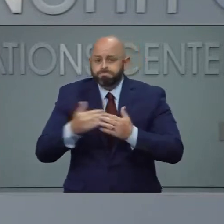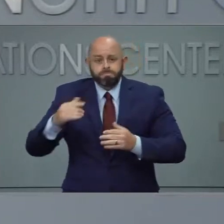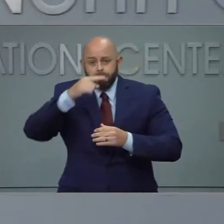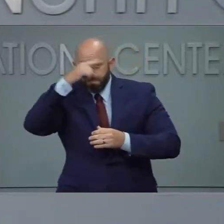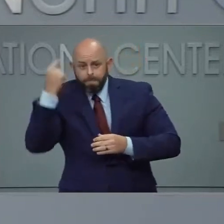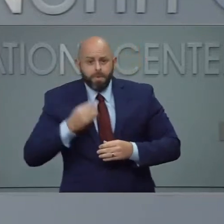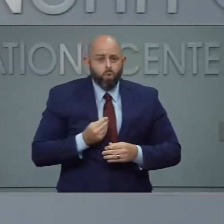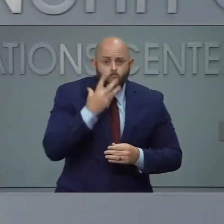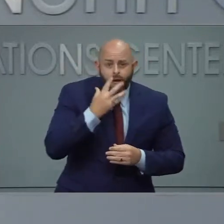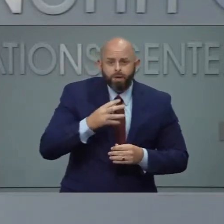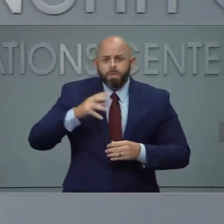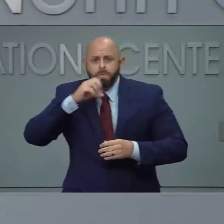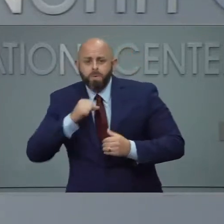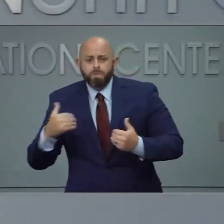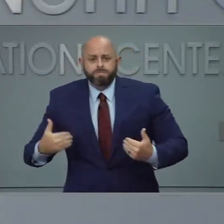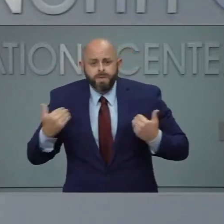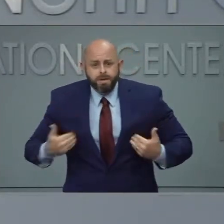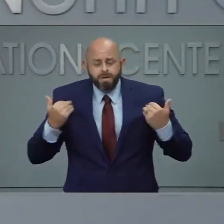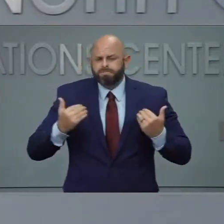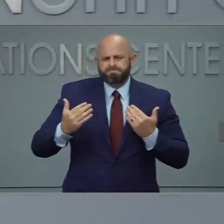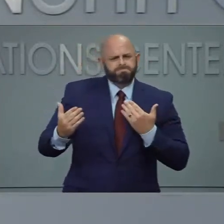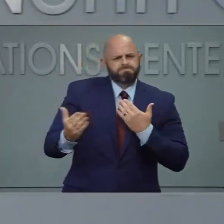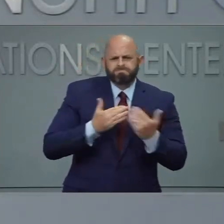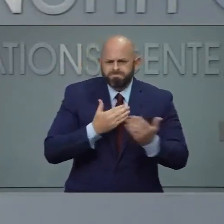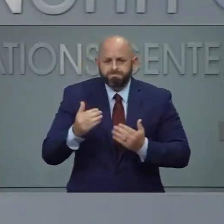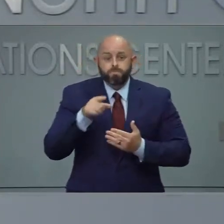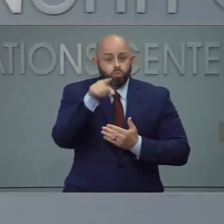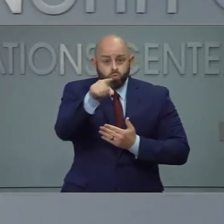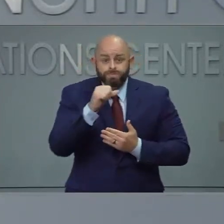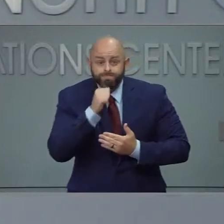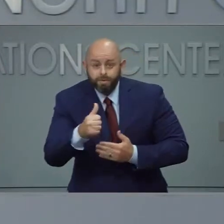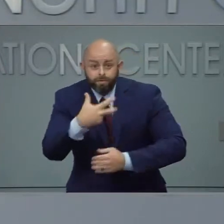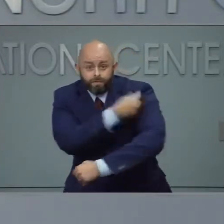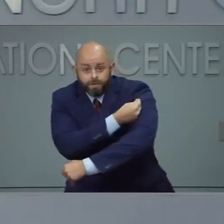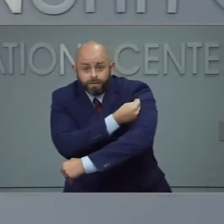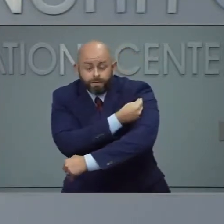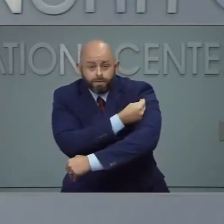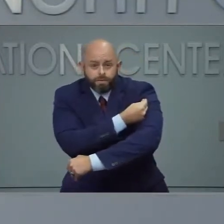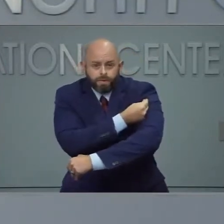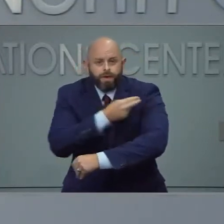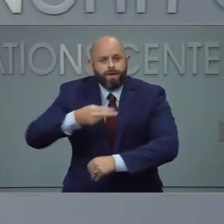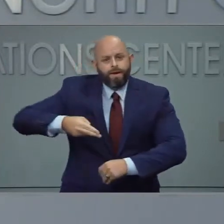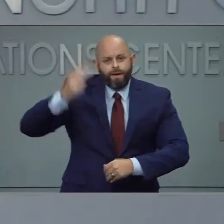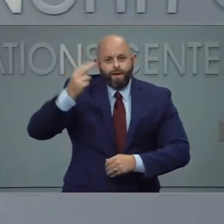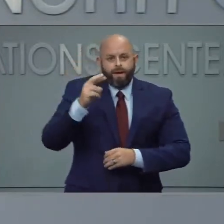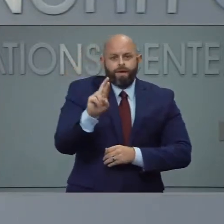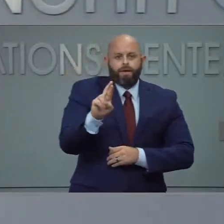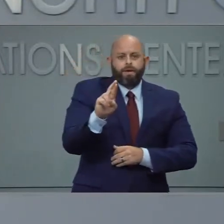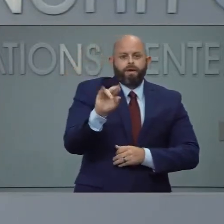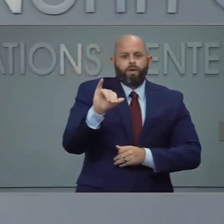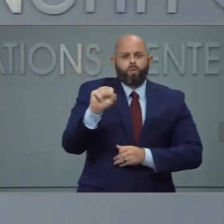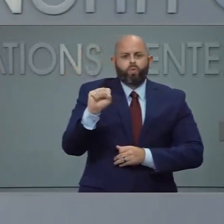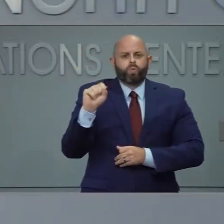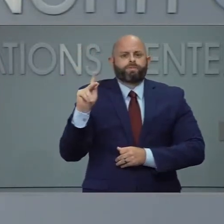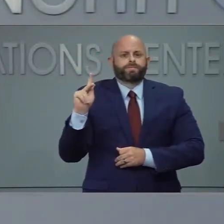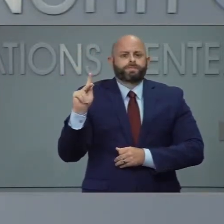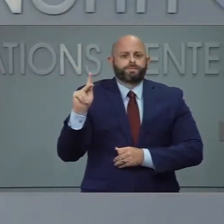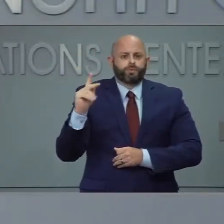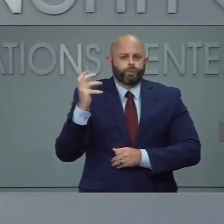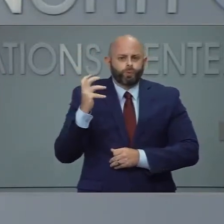not vaccinated, you are at great risk. We're hearing from doctors about people in the